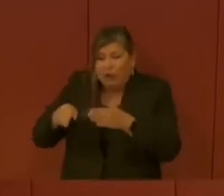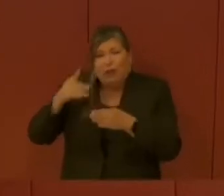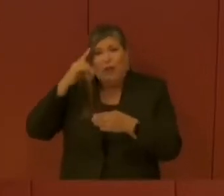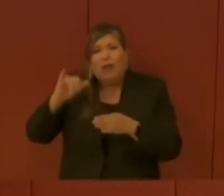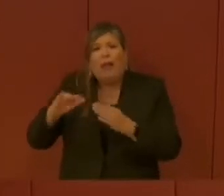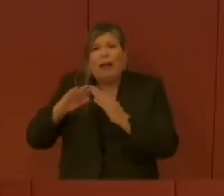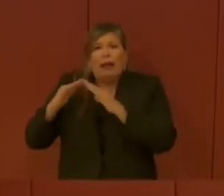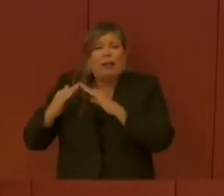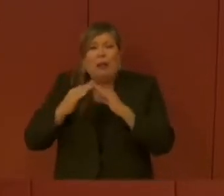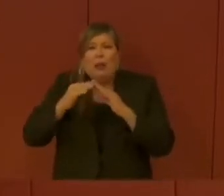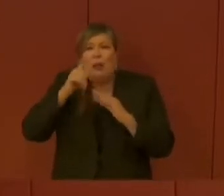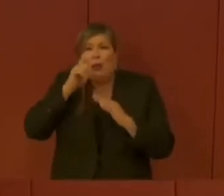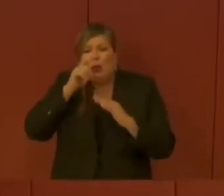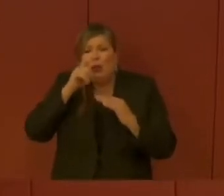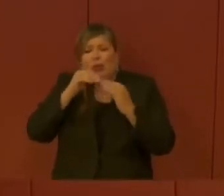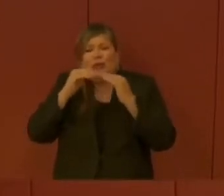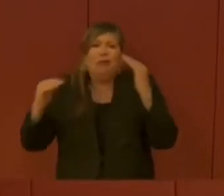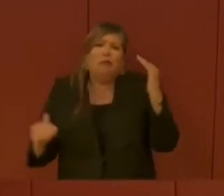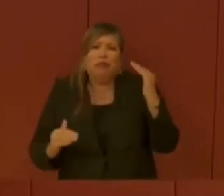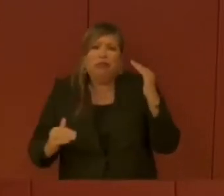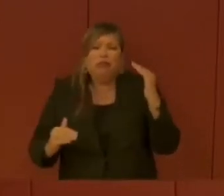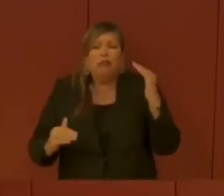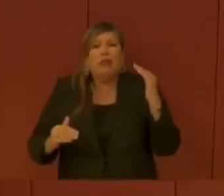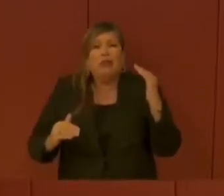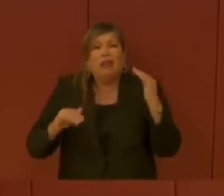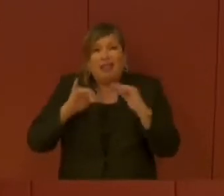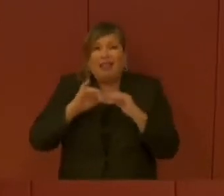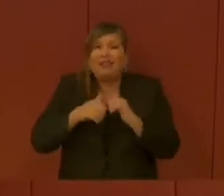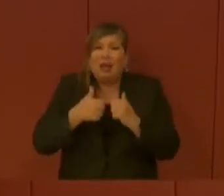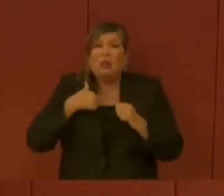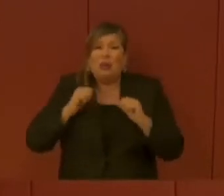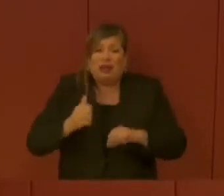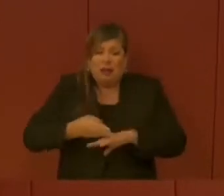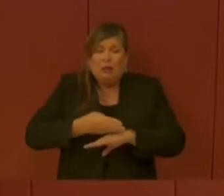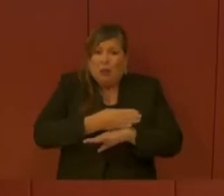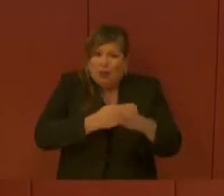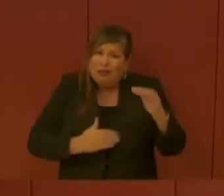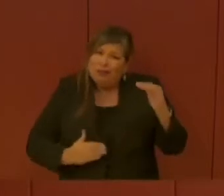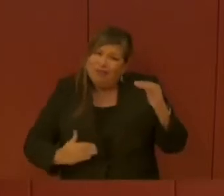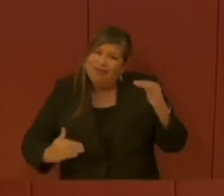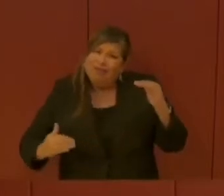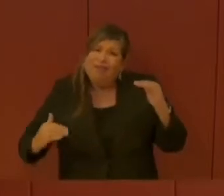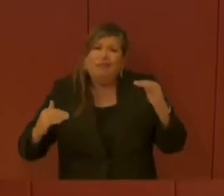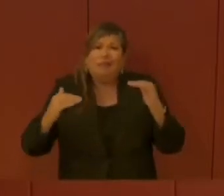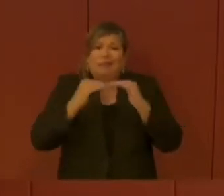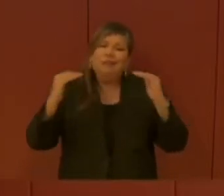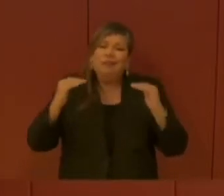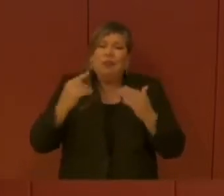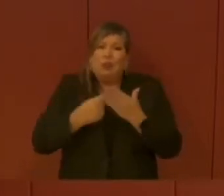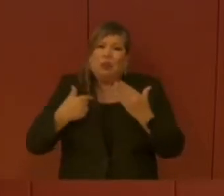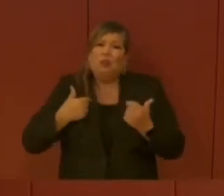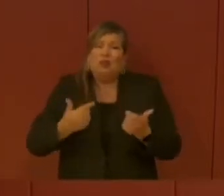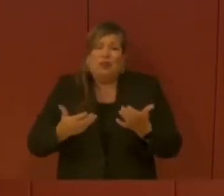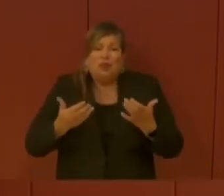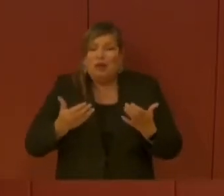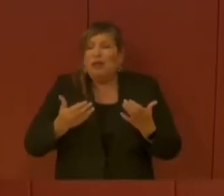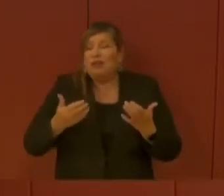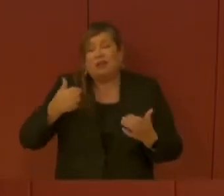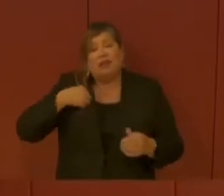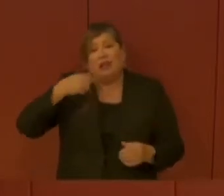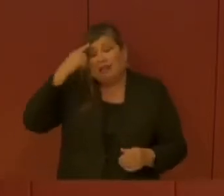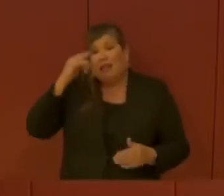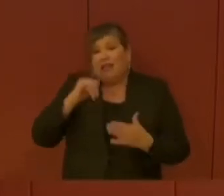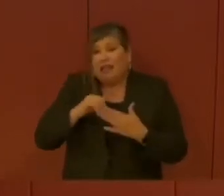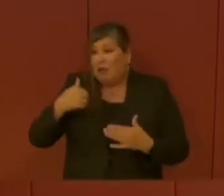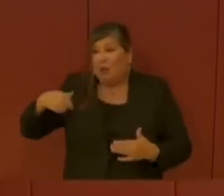burden. That's a way we're going to make real progress as it relates to advancing our cause, this cause I think should